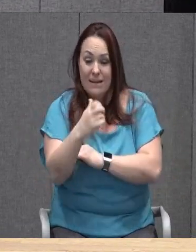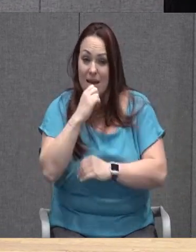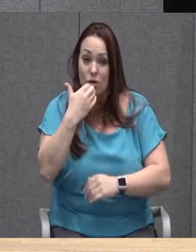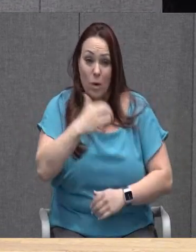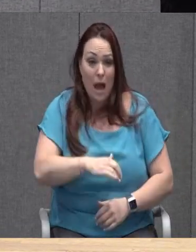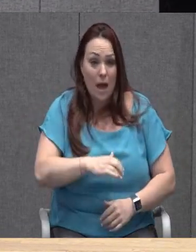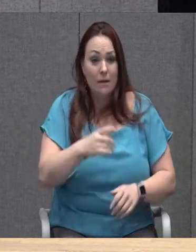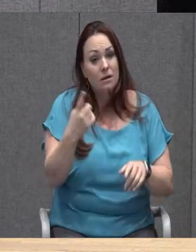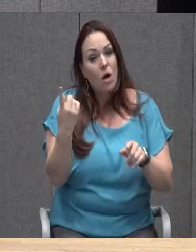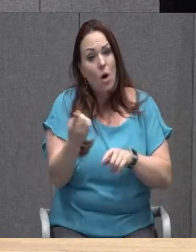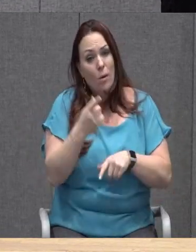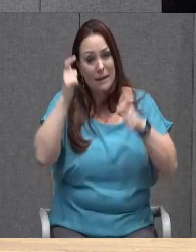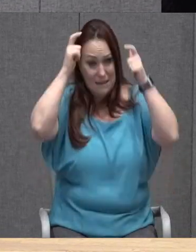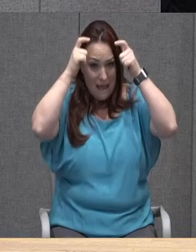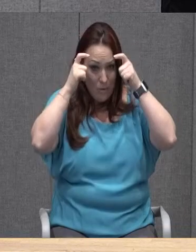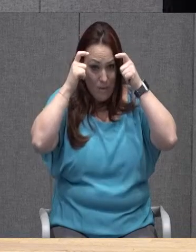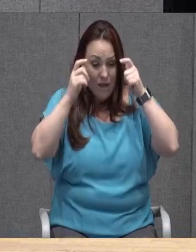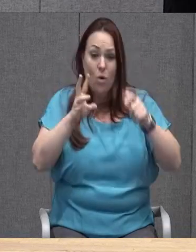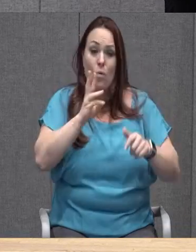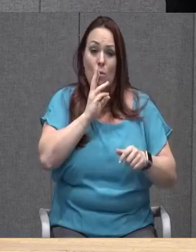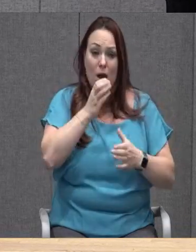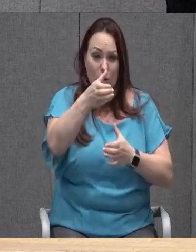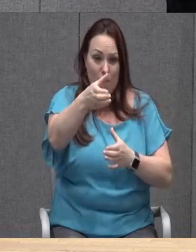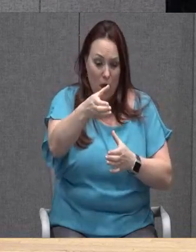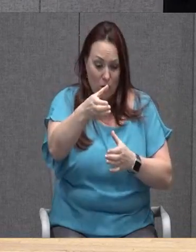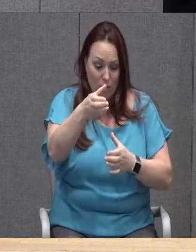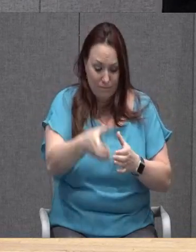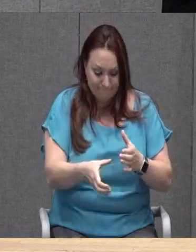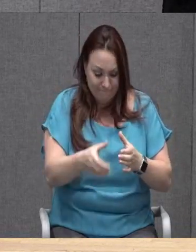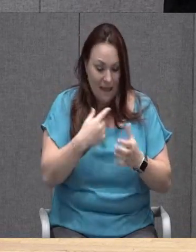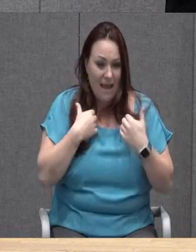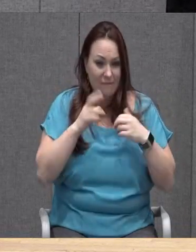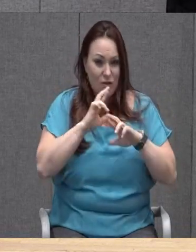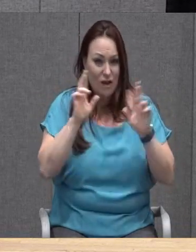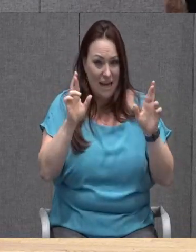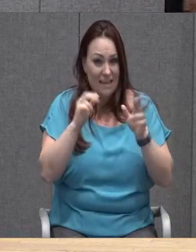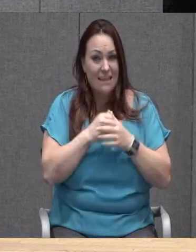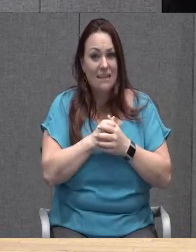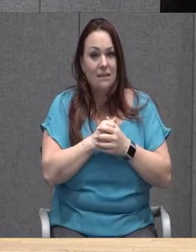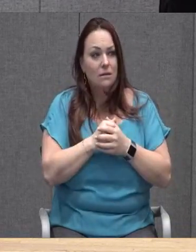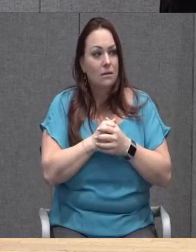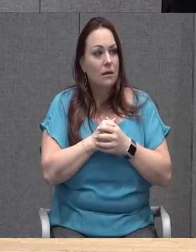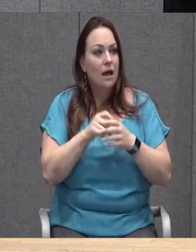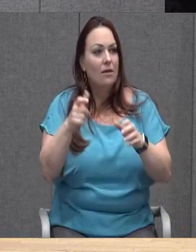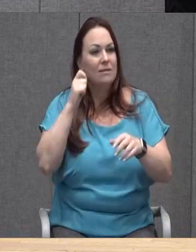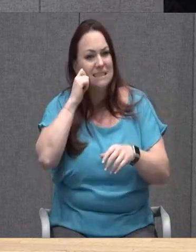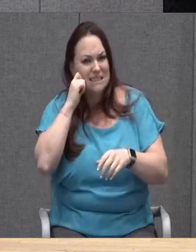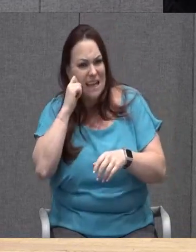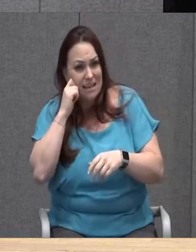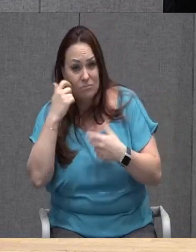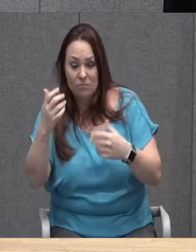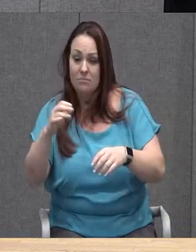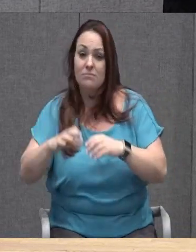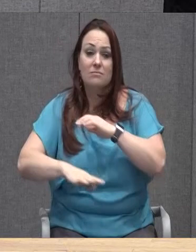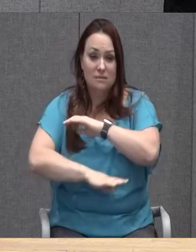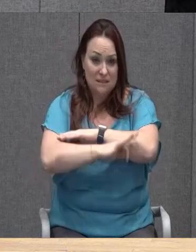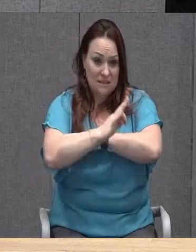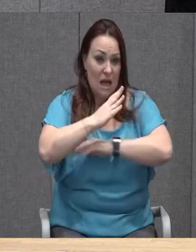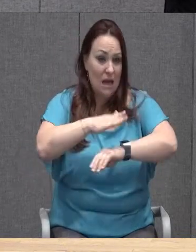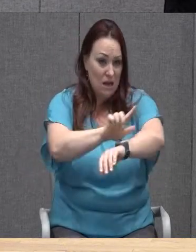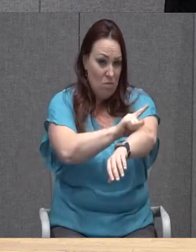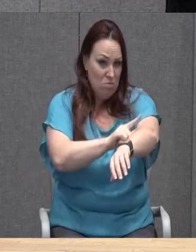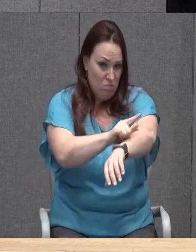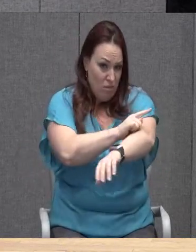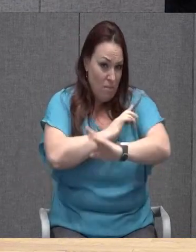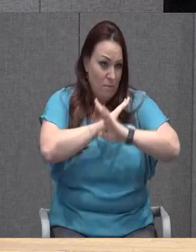of course. Yes. Carrying a water bottle with me, but I love to go on long bike rides. What about my skin? Sunblock, Anything? absolutely, covered with But sunblock.